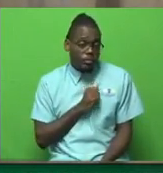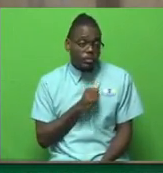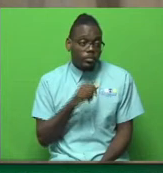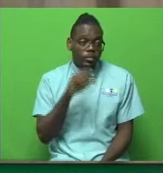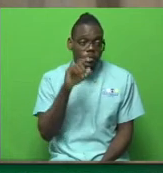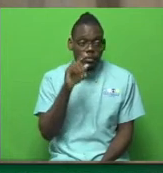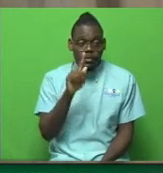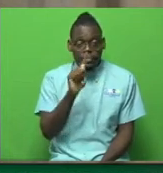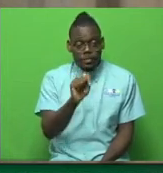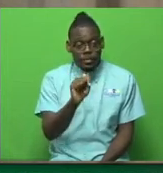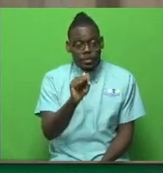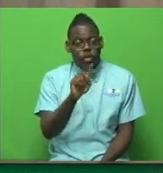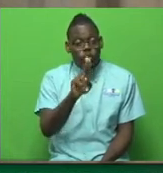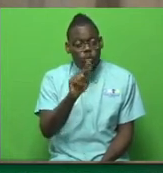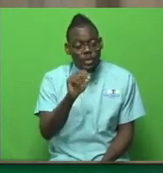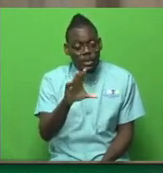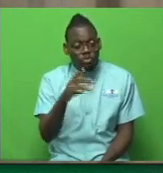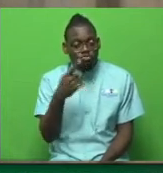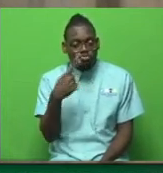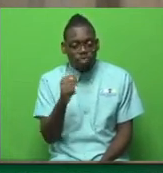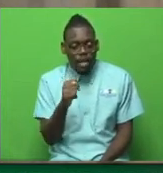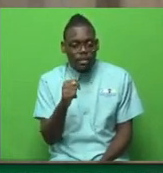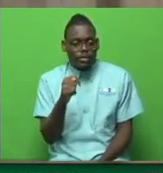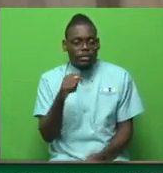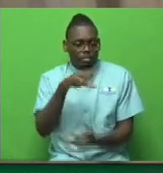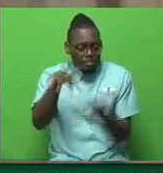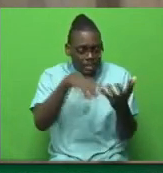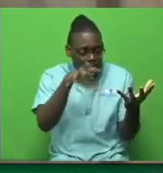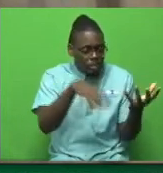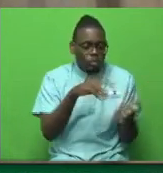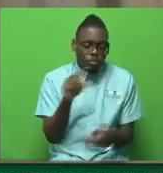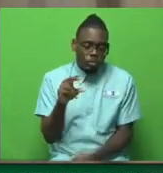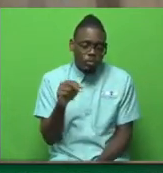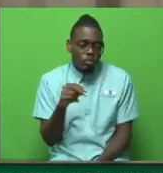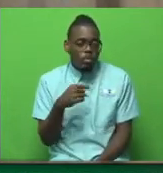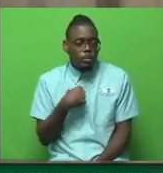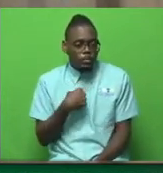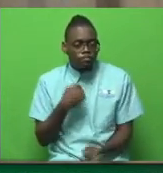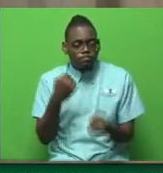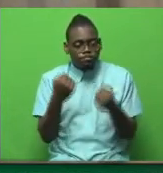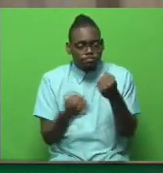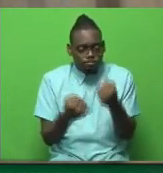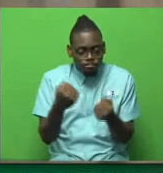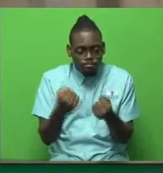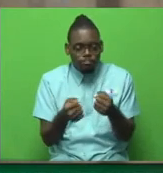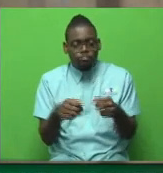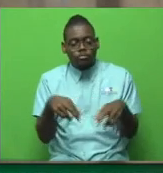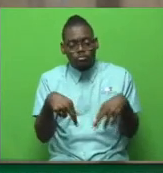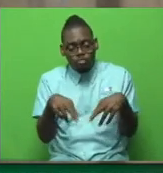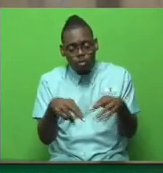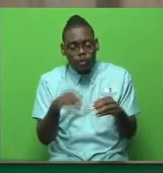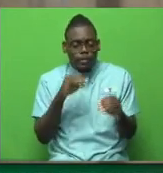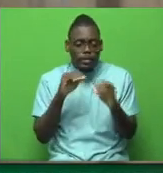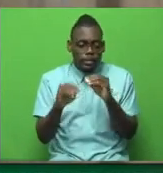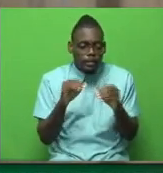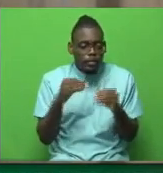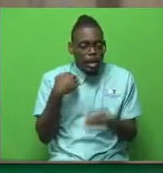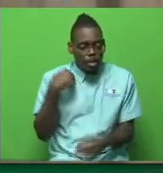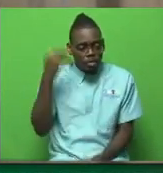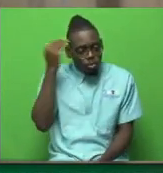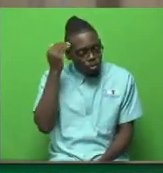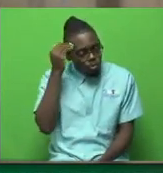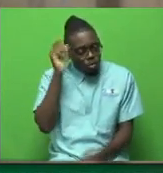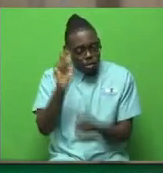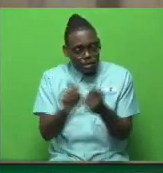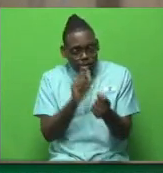stirring this up but you have to be driving on the road too I know the member for 4.40 knows exactly what I am talking about when I say the